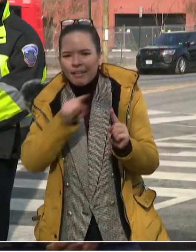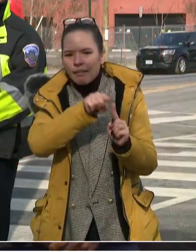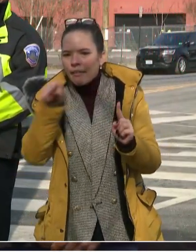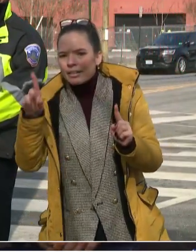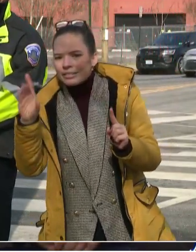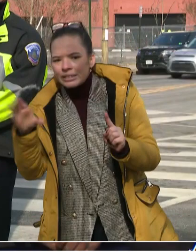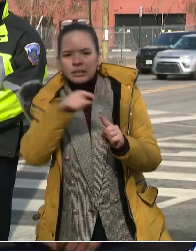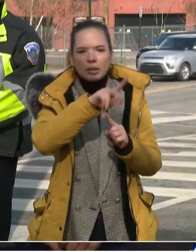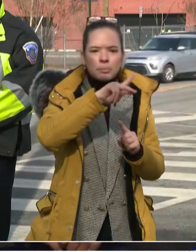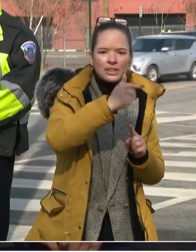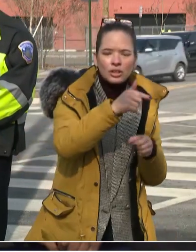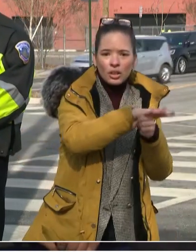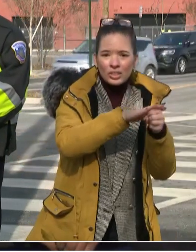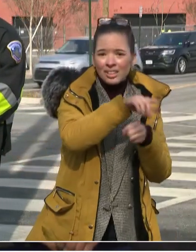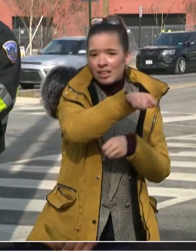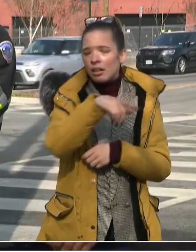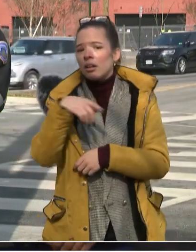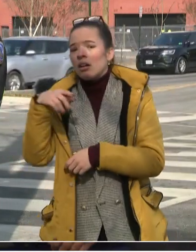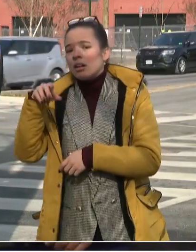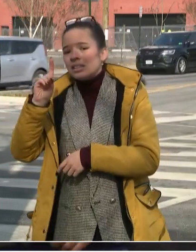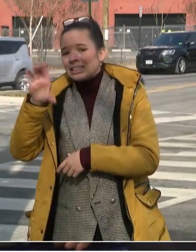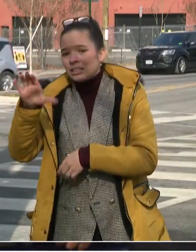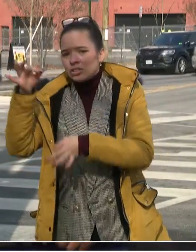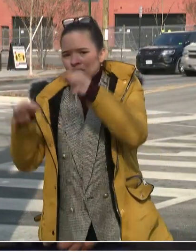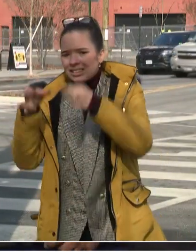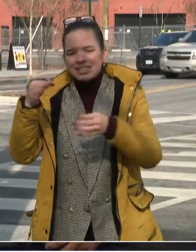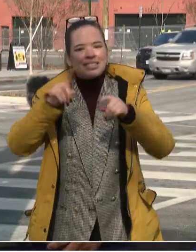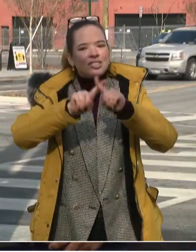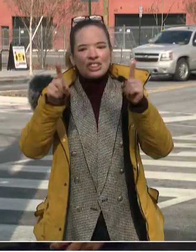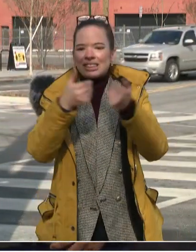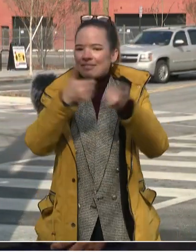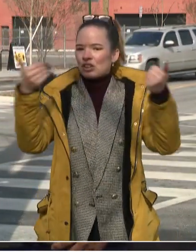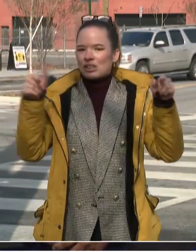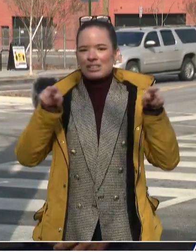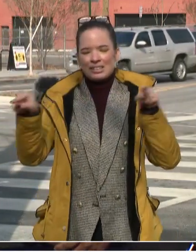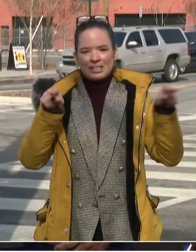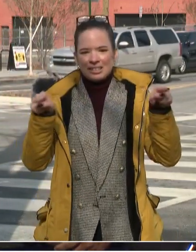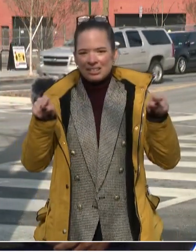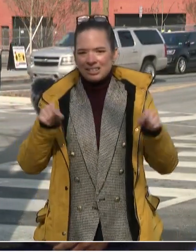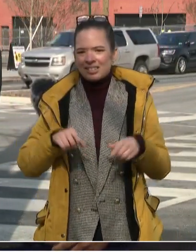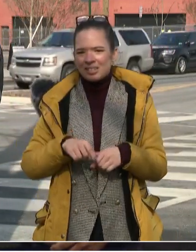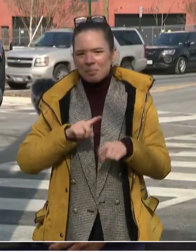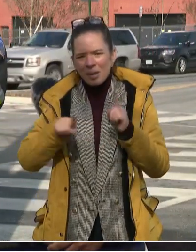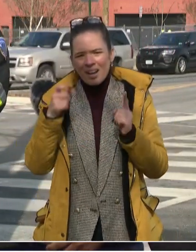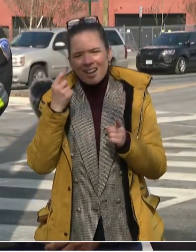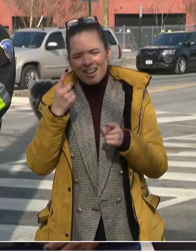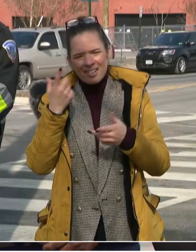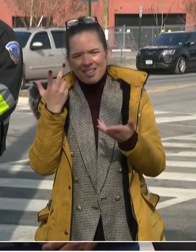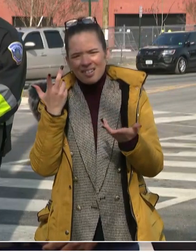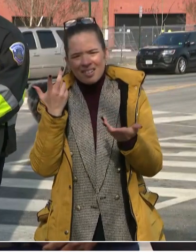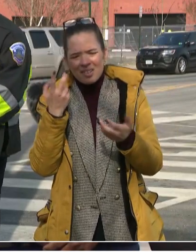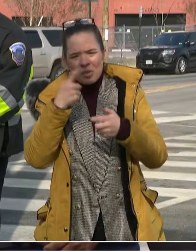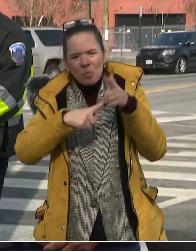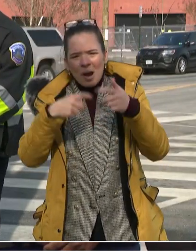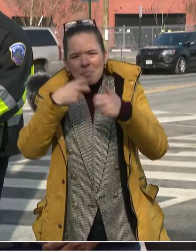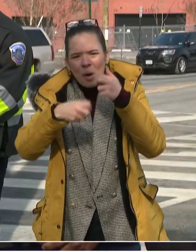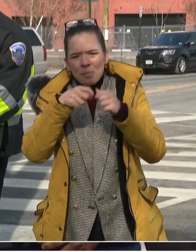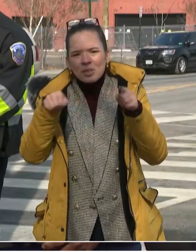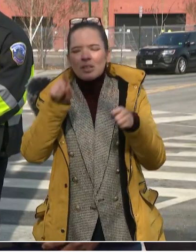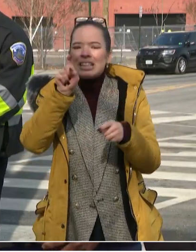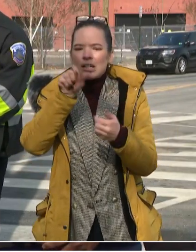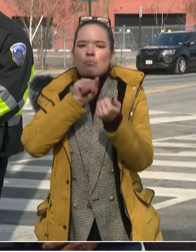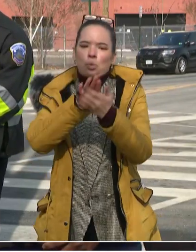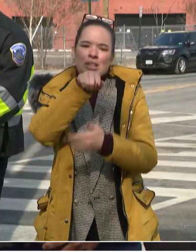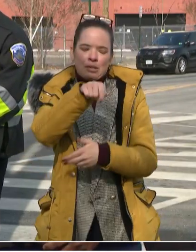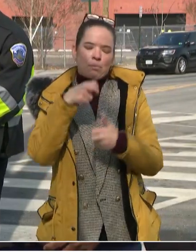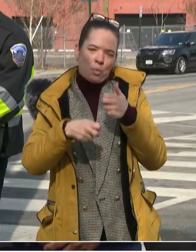that. There's a problem with that, and we have to make sure that collectively that problem is being addressed. The